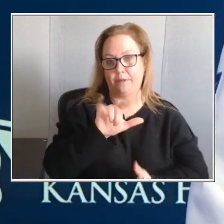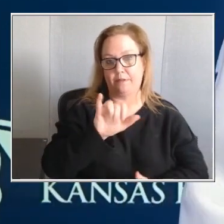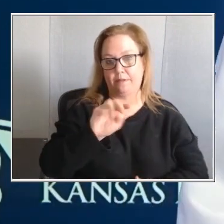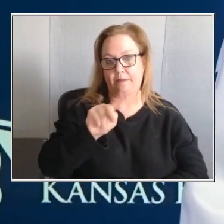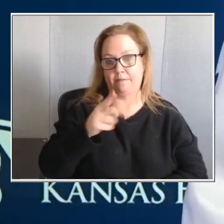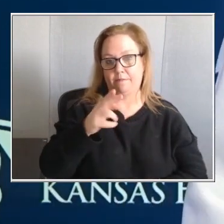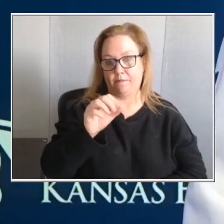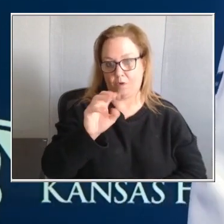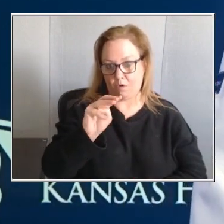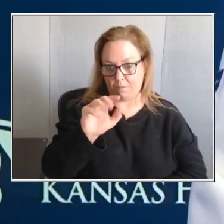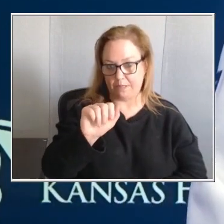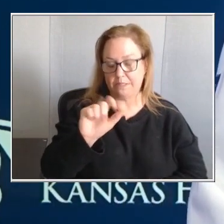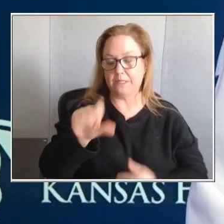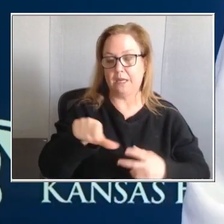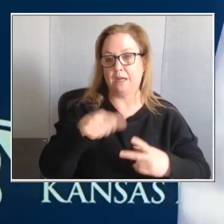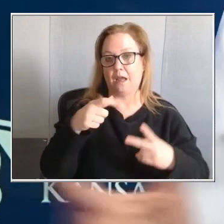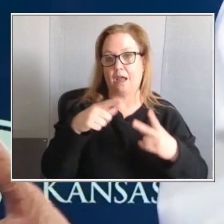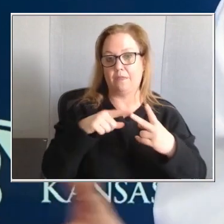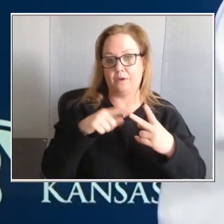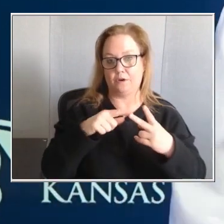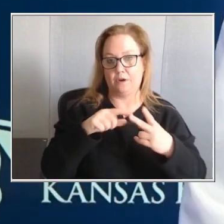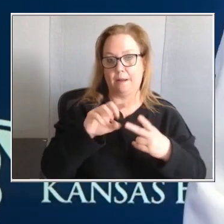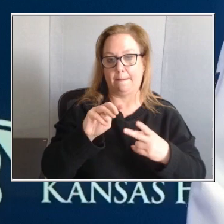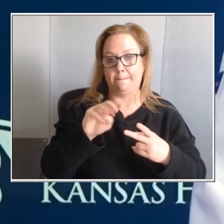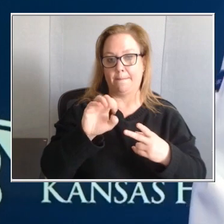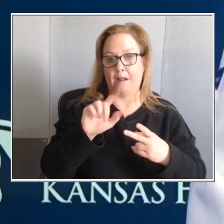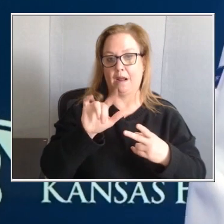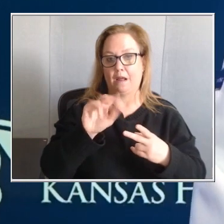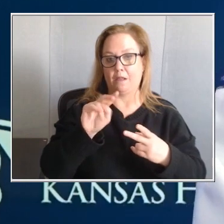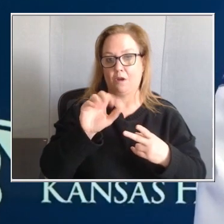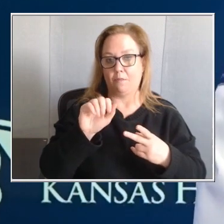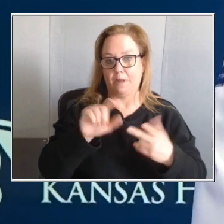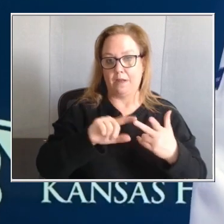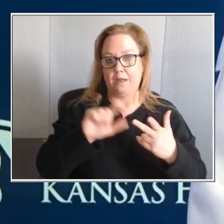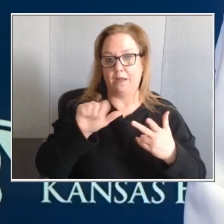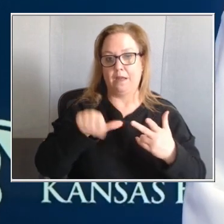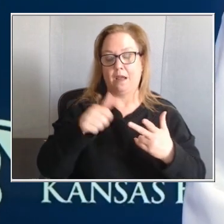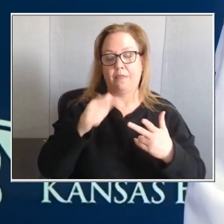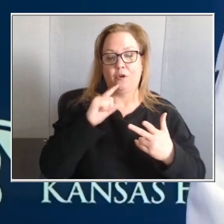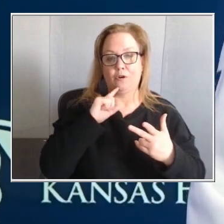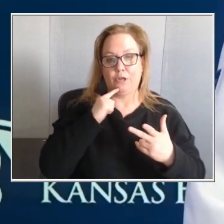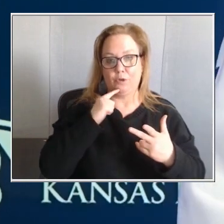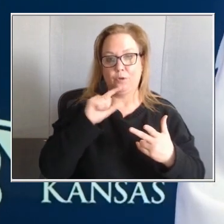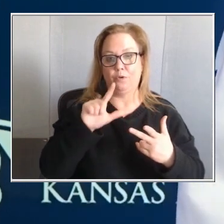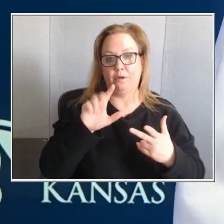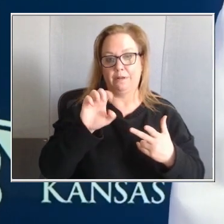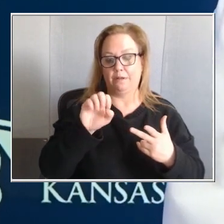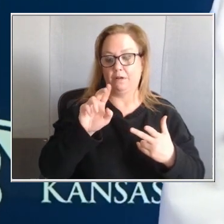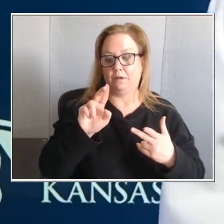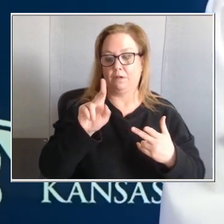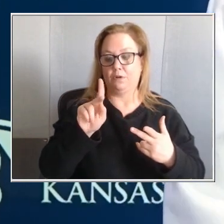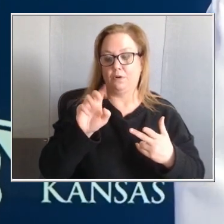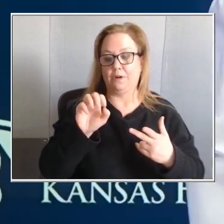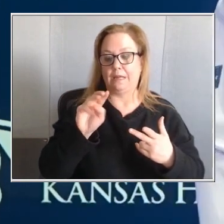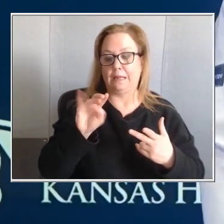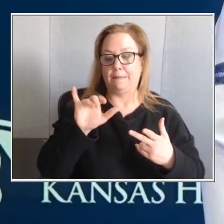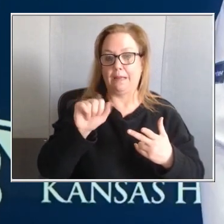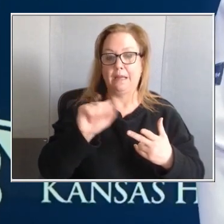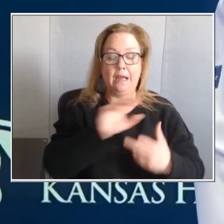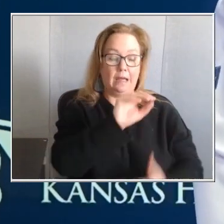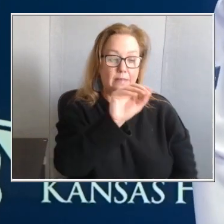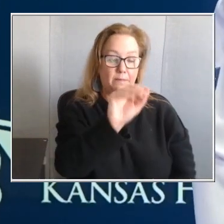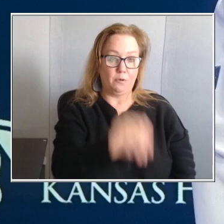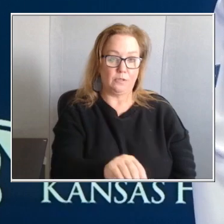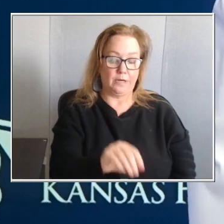had, and other diseases like myeloma and other types of lymphomas and acute leukemia, what percentage of patients since